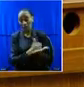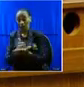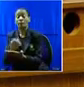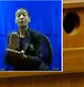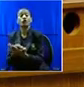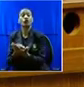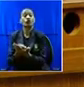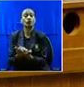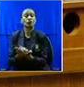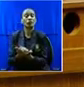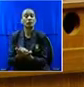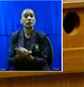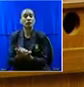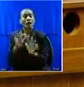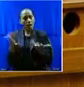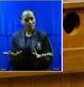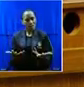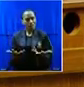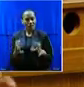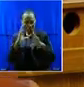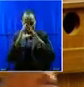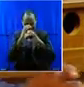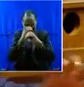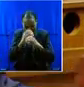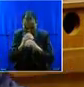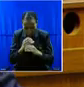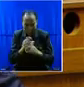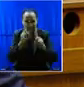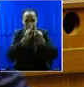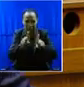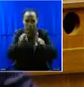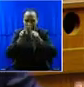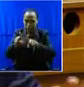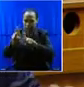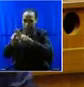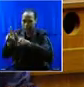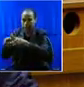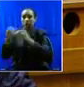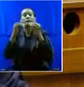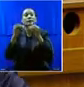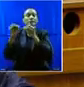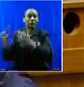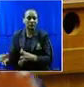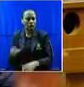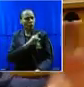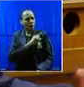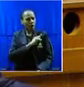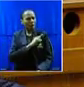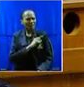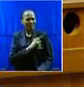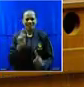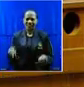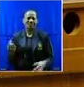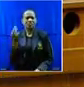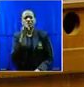and to grow our economy is to focus on the various sectors of our economy, so that we no longer just talk